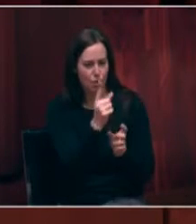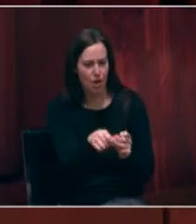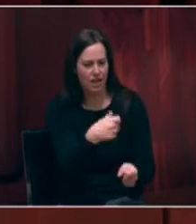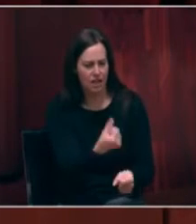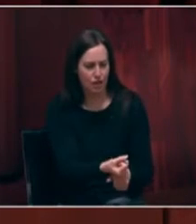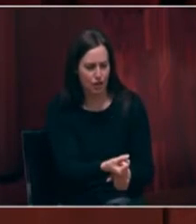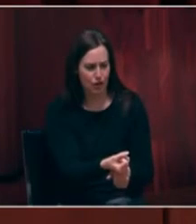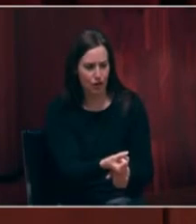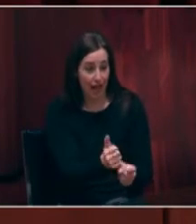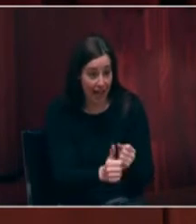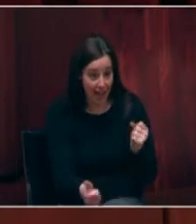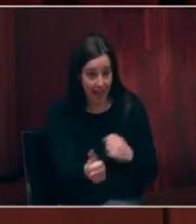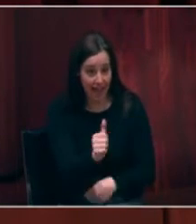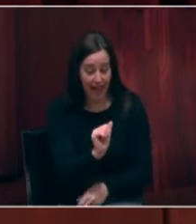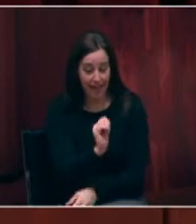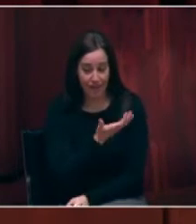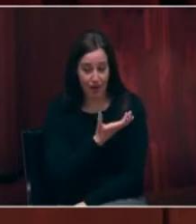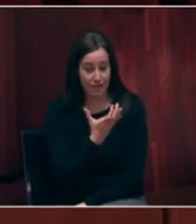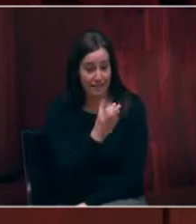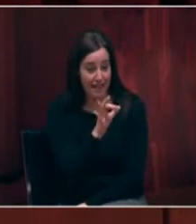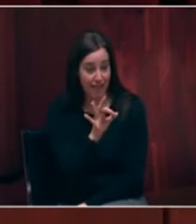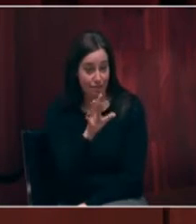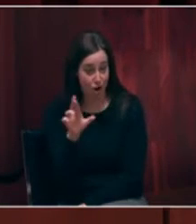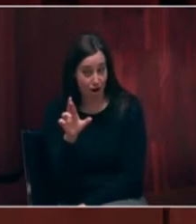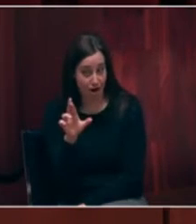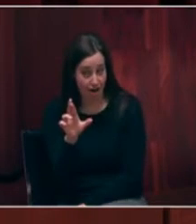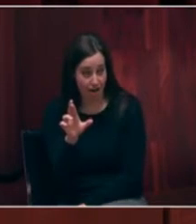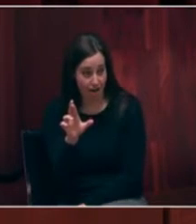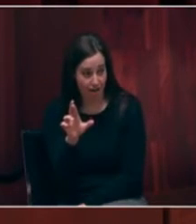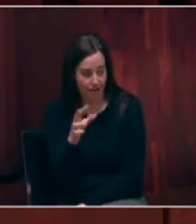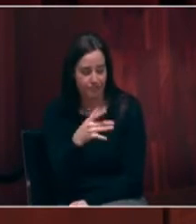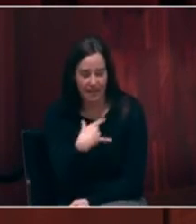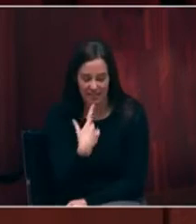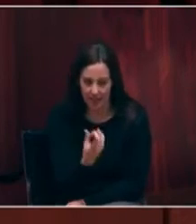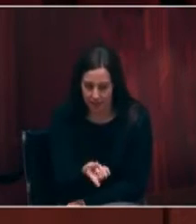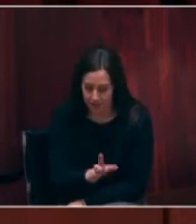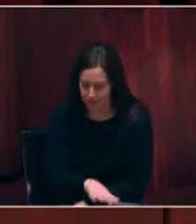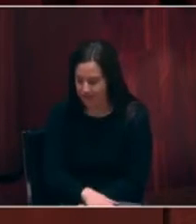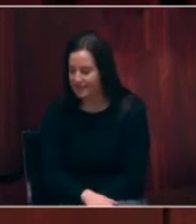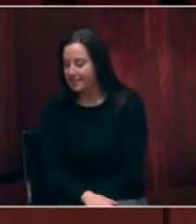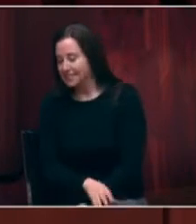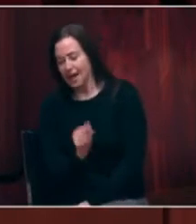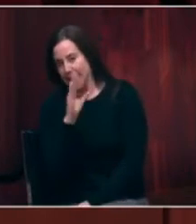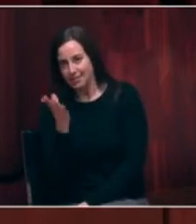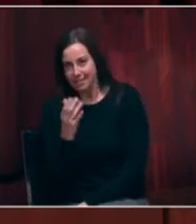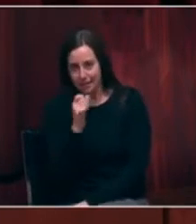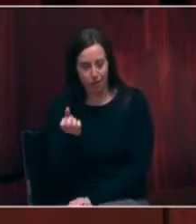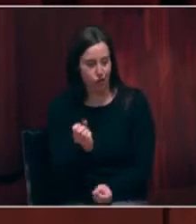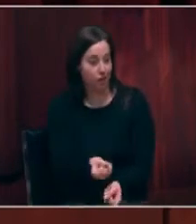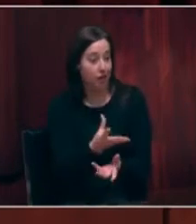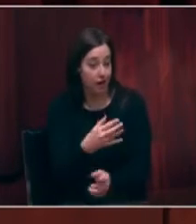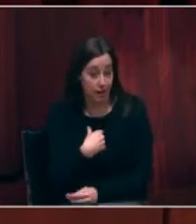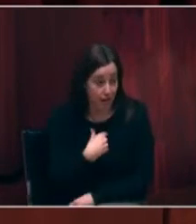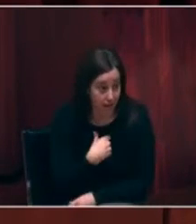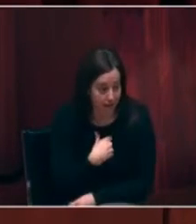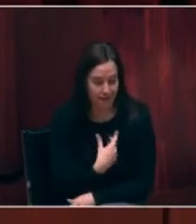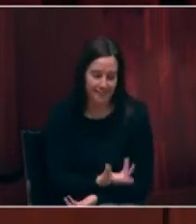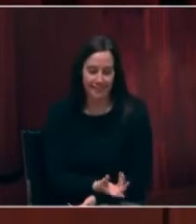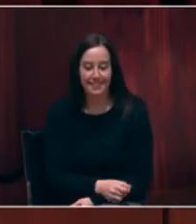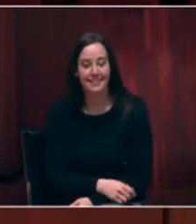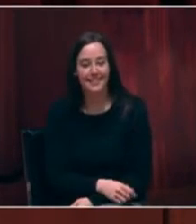our CFR? First, I tell you, I love just throwing a question out there and I answer it myself. It's awesome. But so